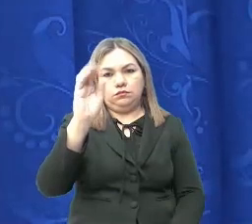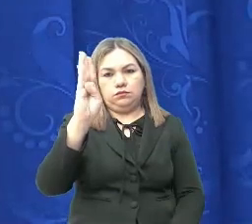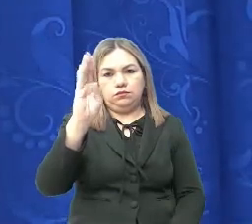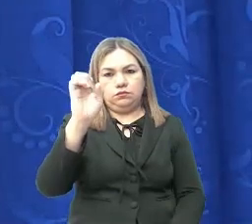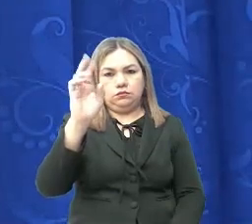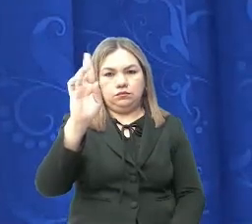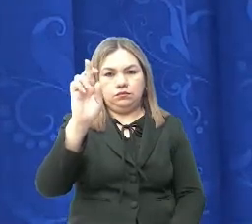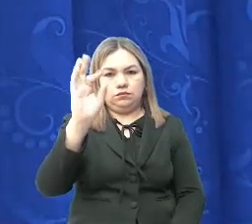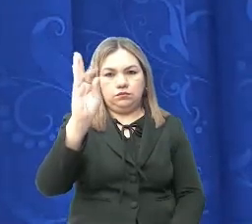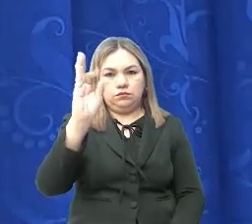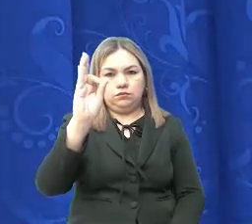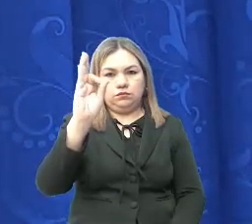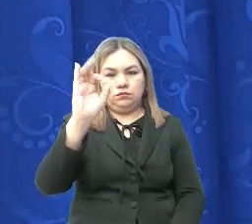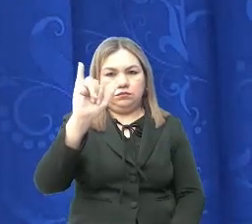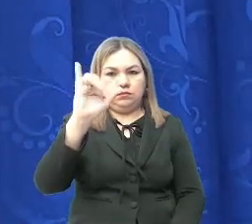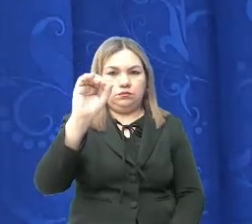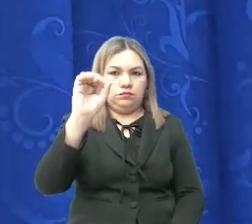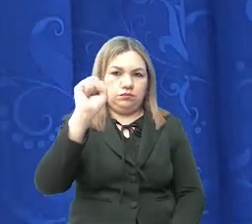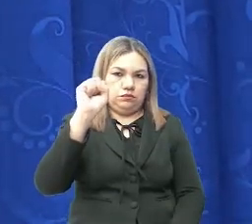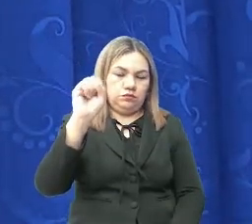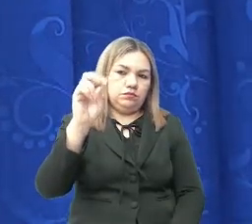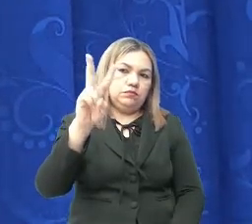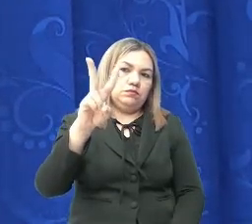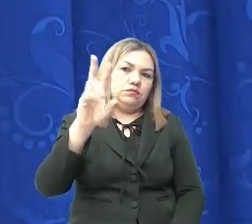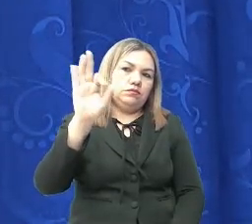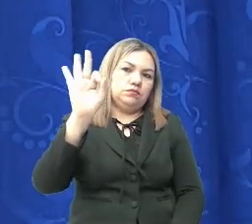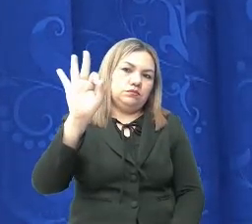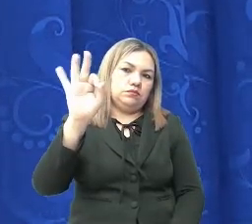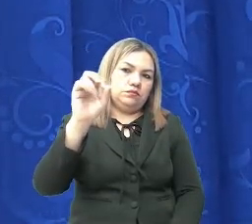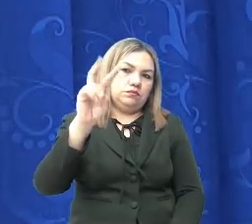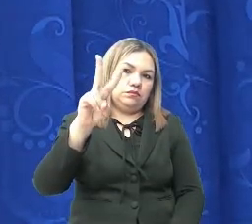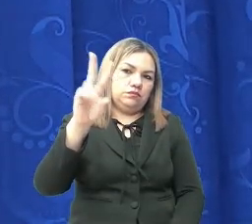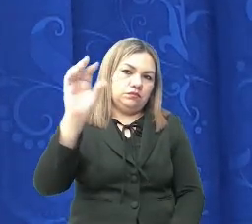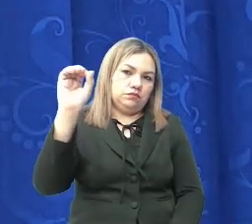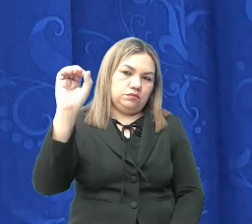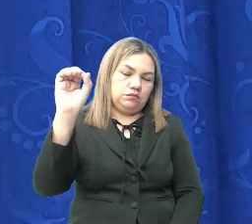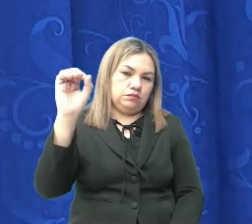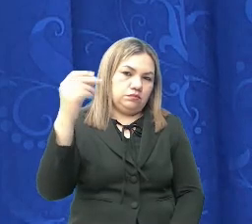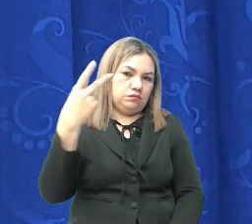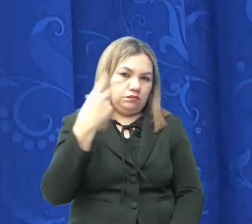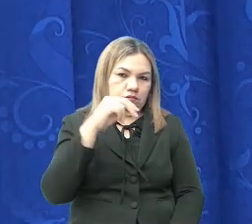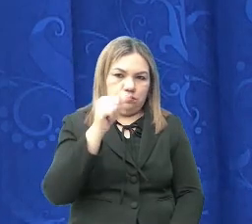23. Proverbs 23:20. With this we end.